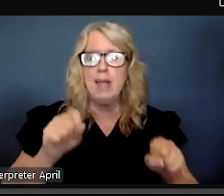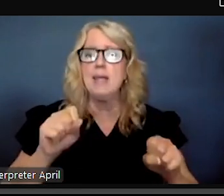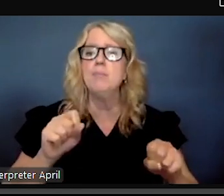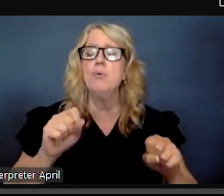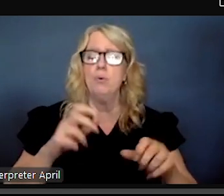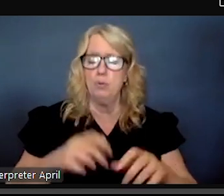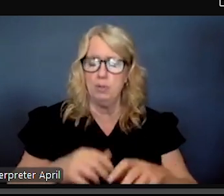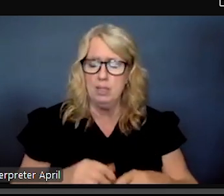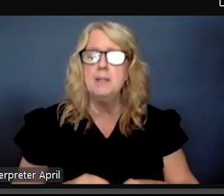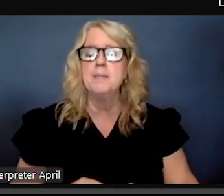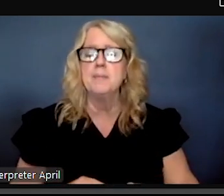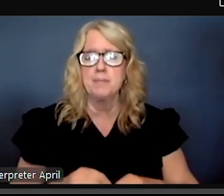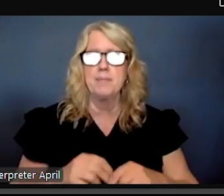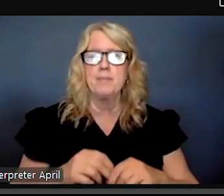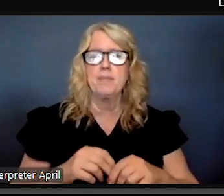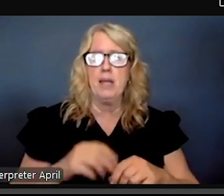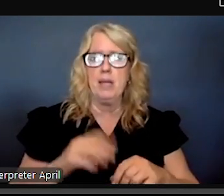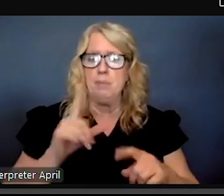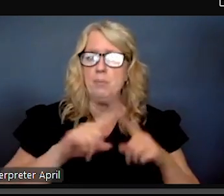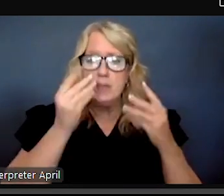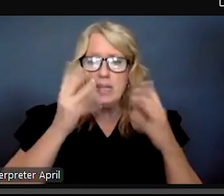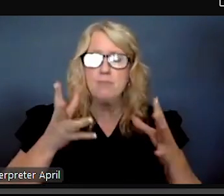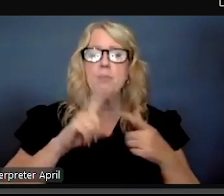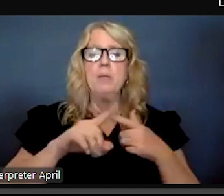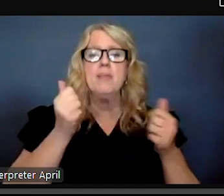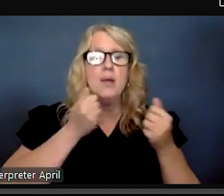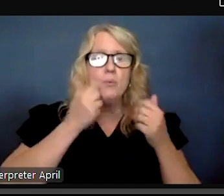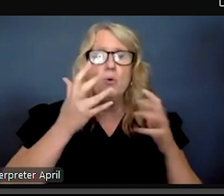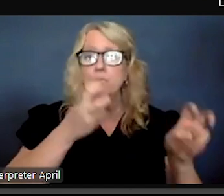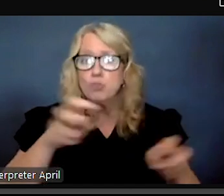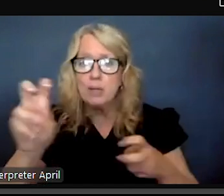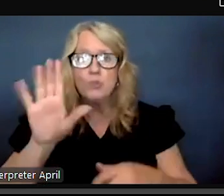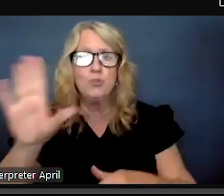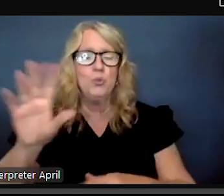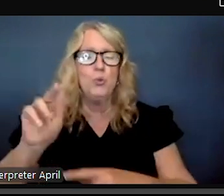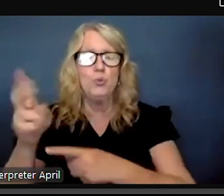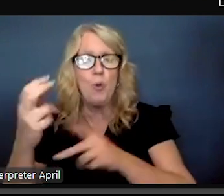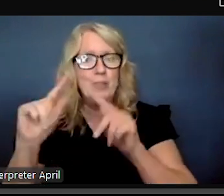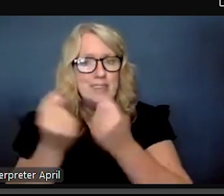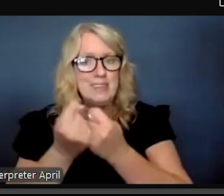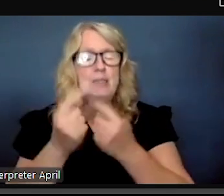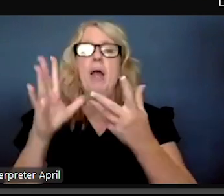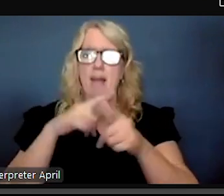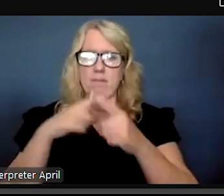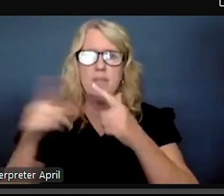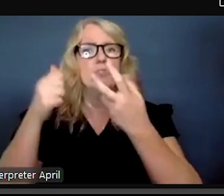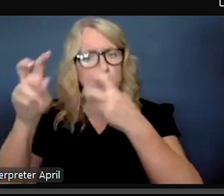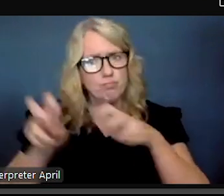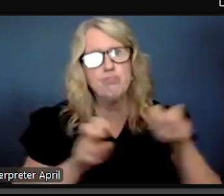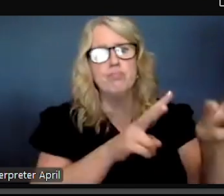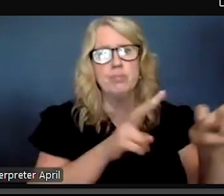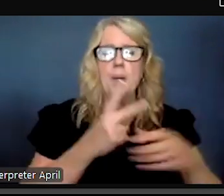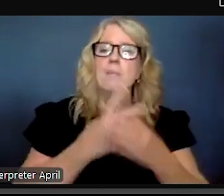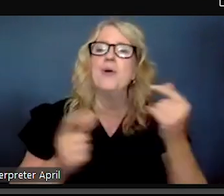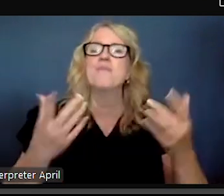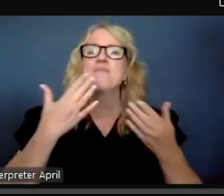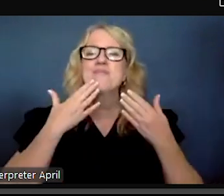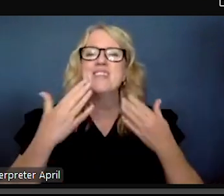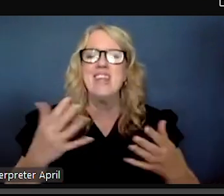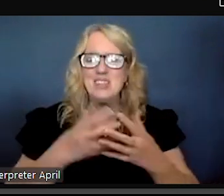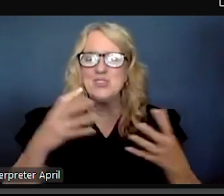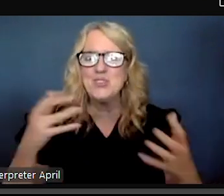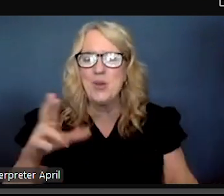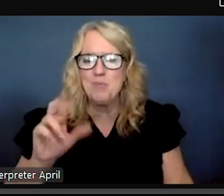give that information and warm transfer to Noah's team and vice versa. Thanks so much,